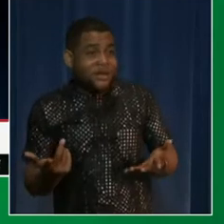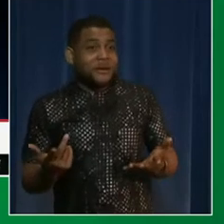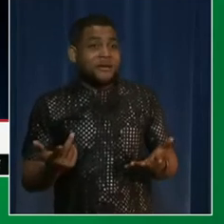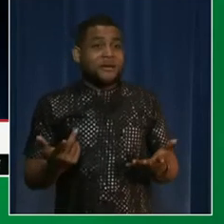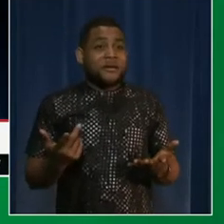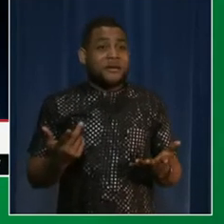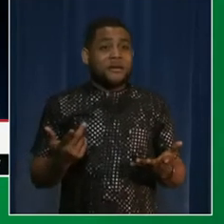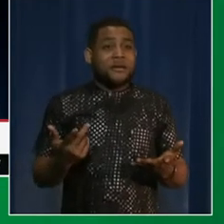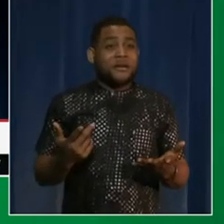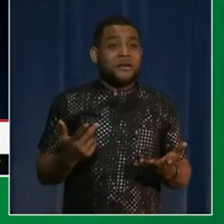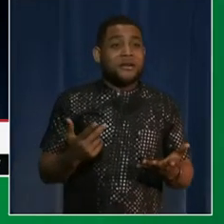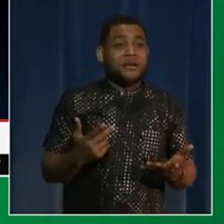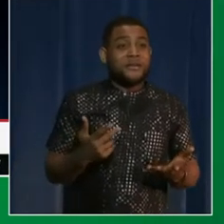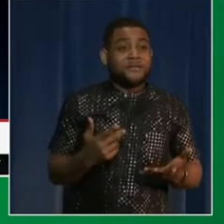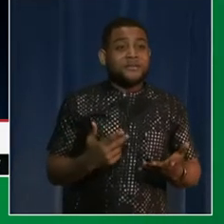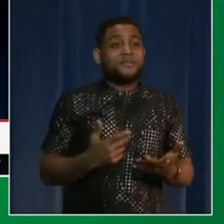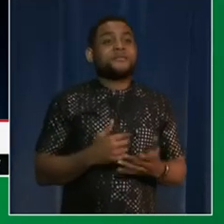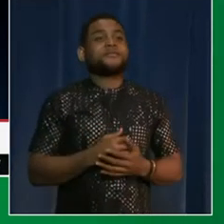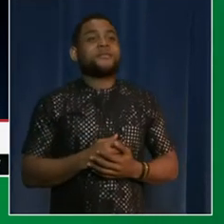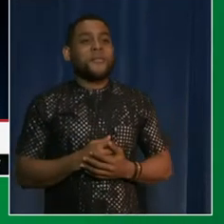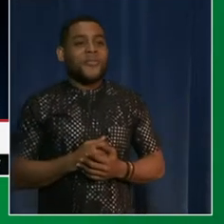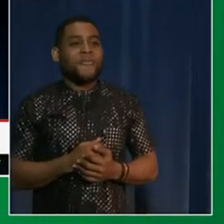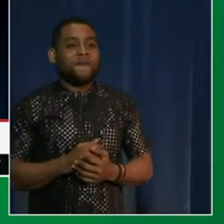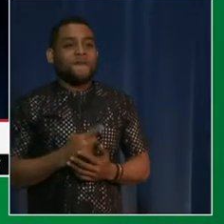Why'd somebody roll a basketball out here next?